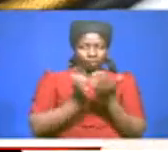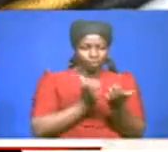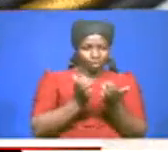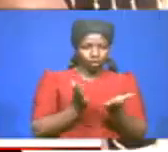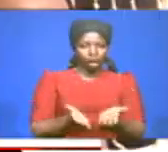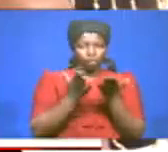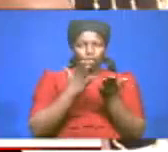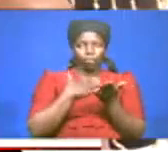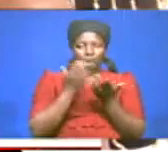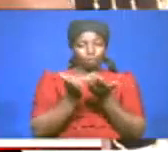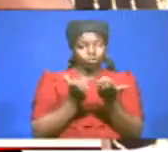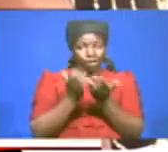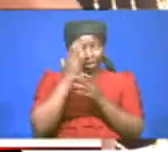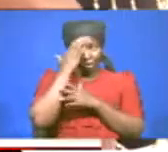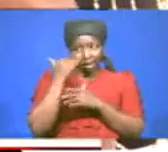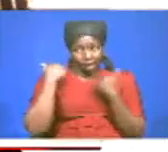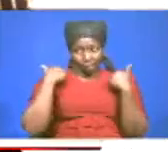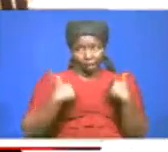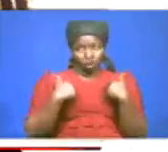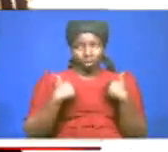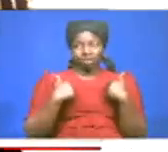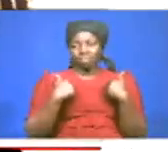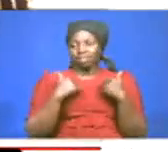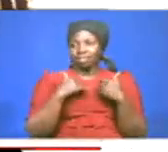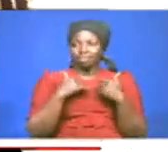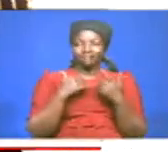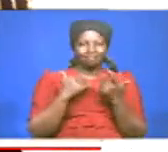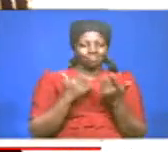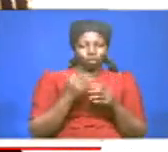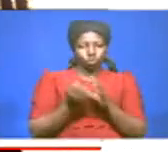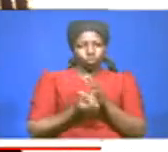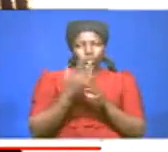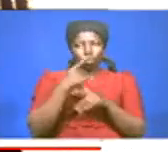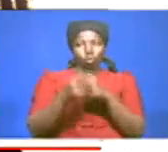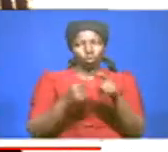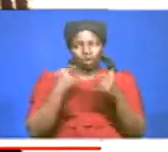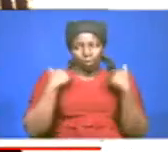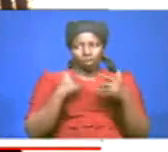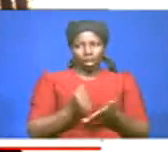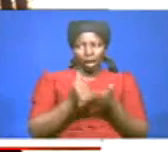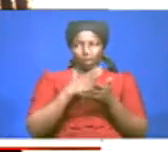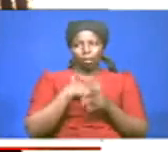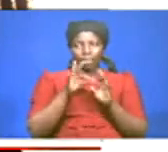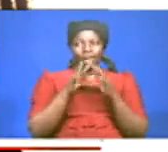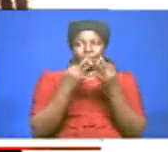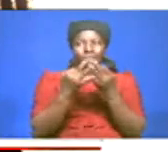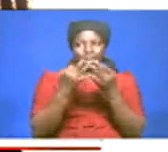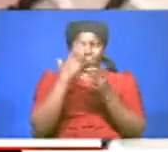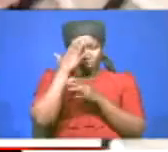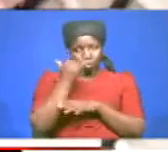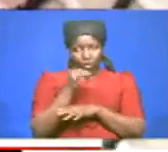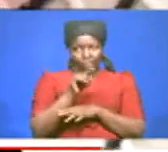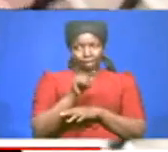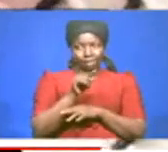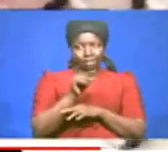business skills, because I'm still small and I'm growing. I've helped my family, and because it's